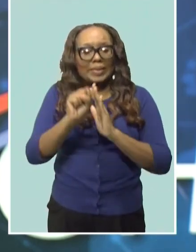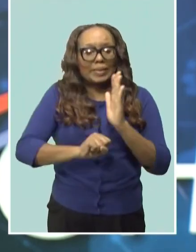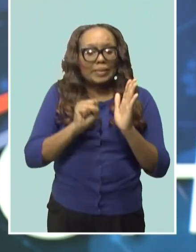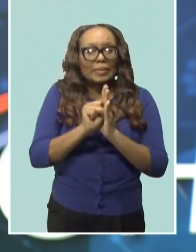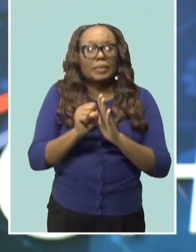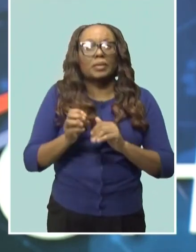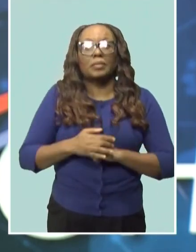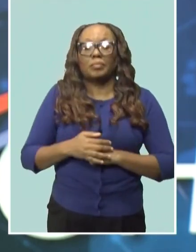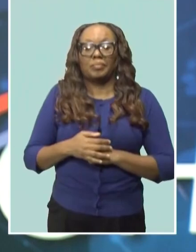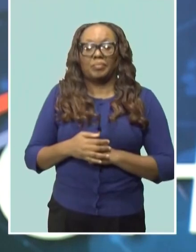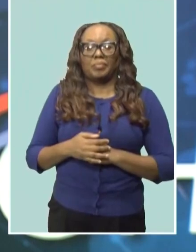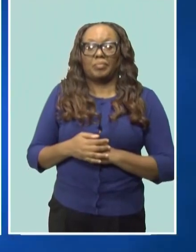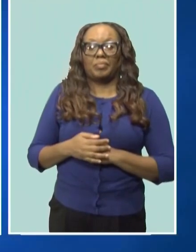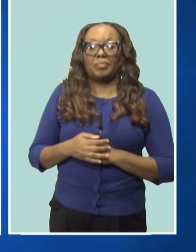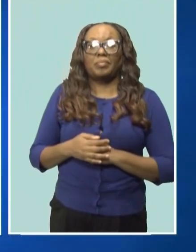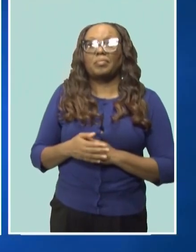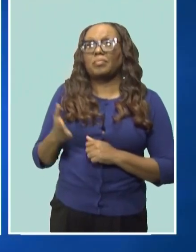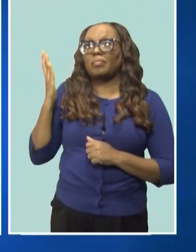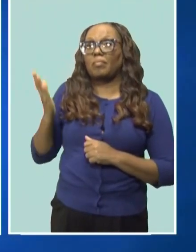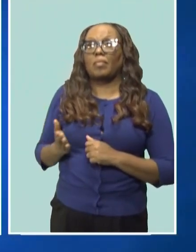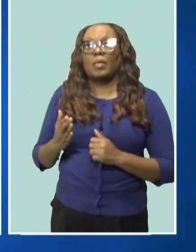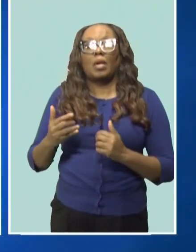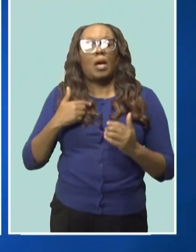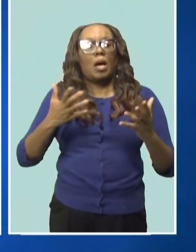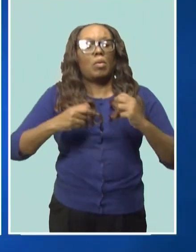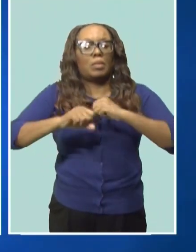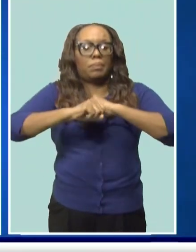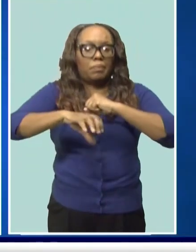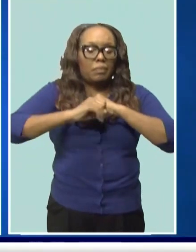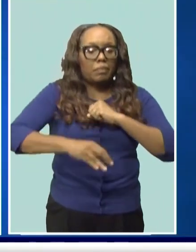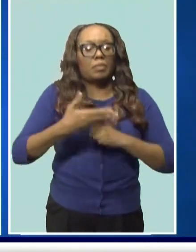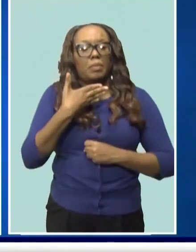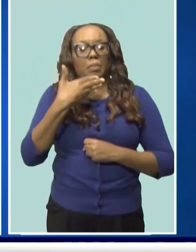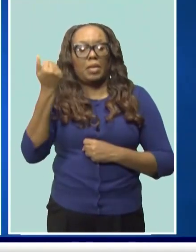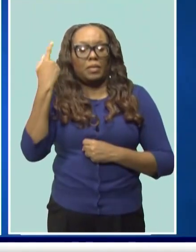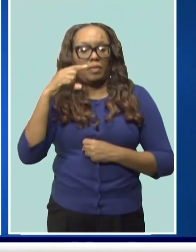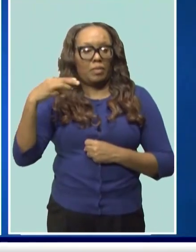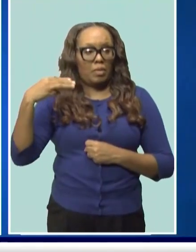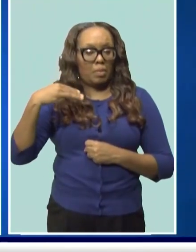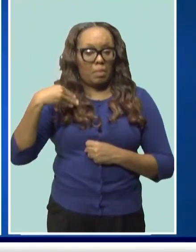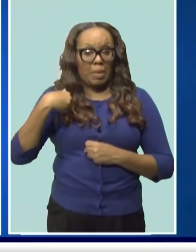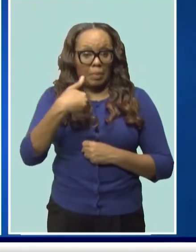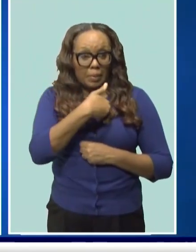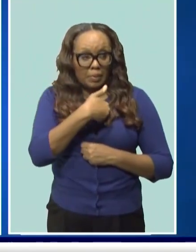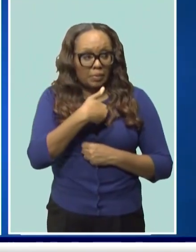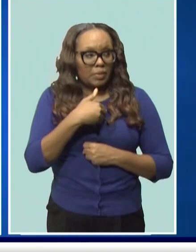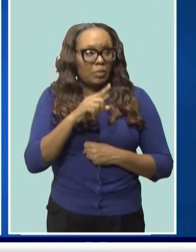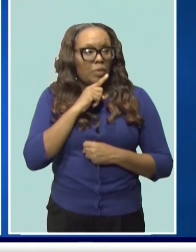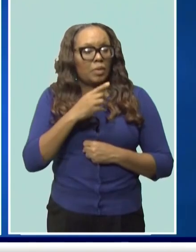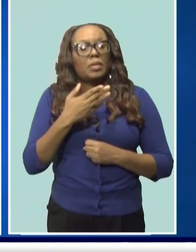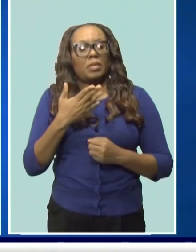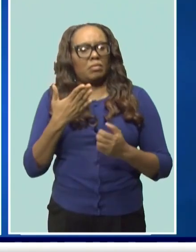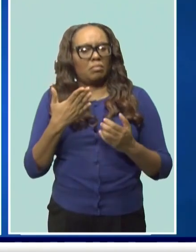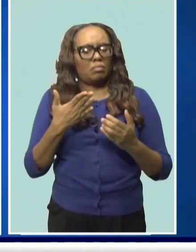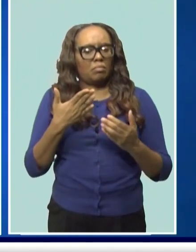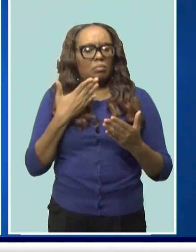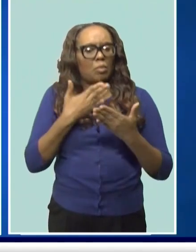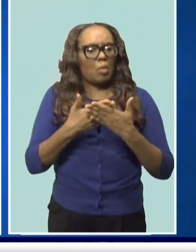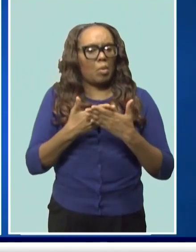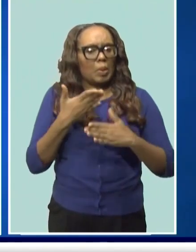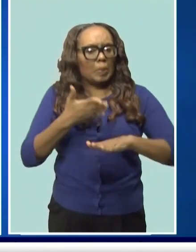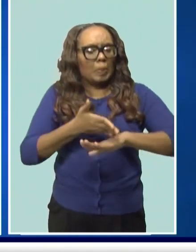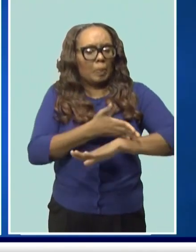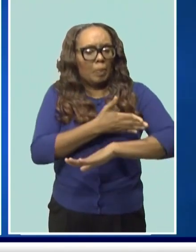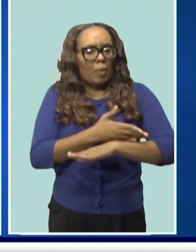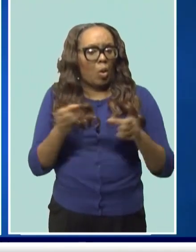Continuing to advocate for the best interests of our members. Looking forward to a improved winter season, given on the statistics that we've